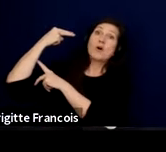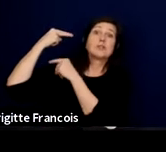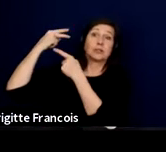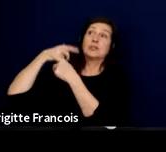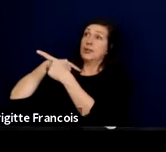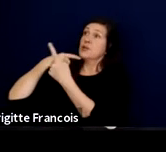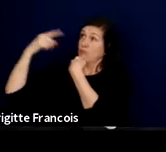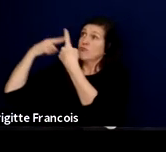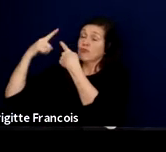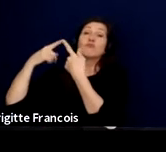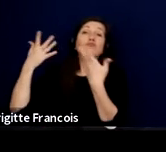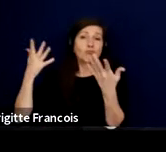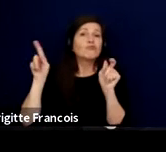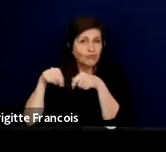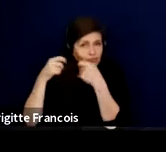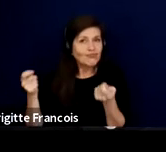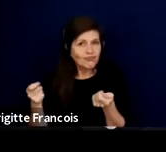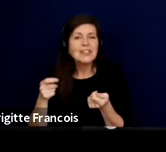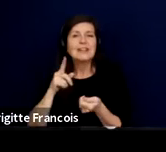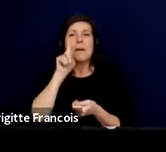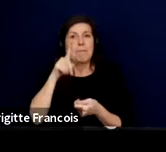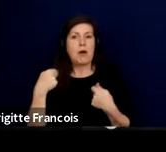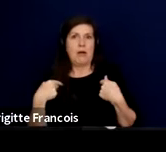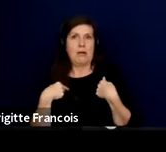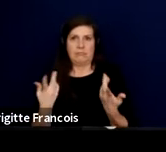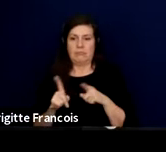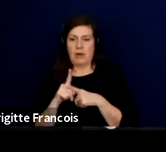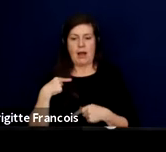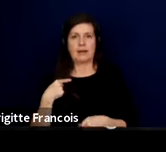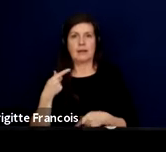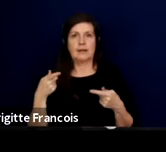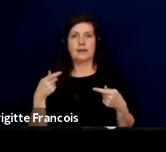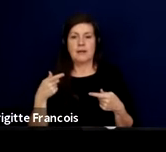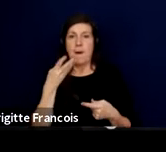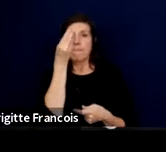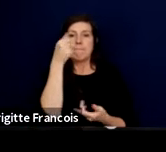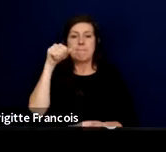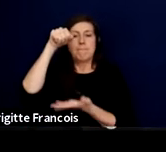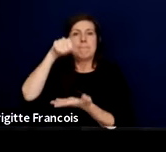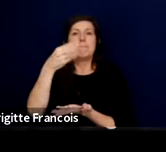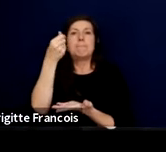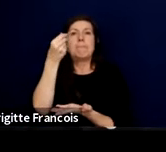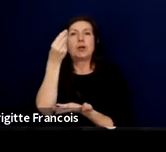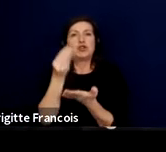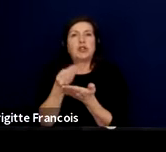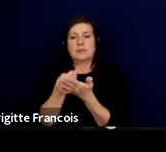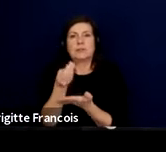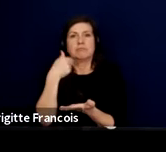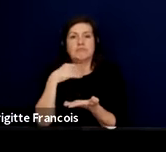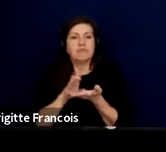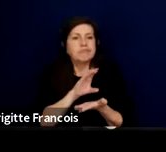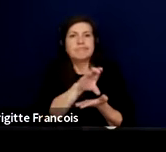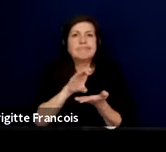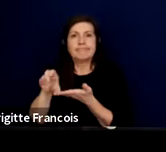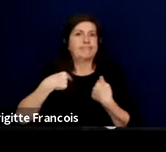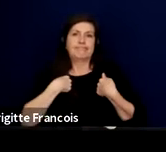don't have the budget or anything, but a network doesn't cost any money, and together we can do a lot,